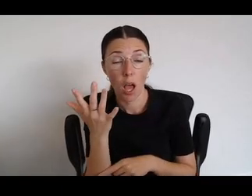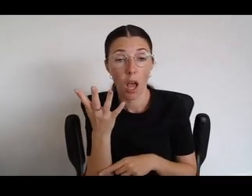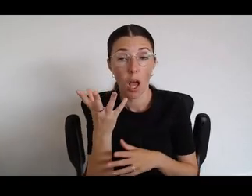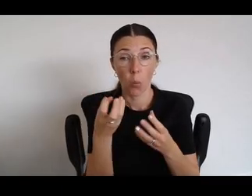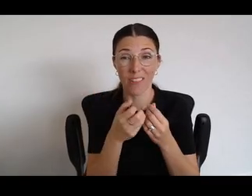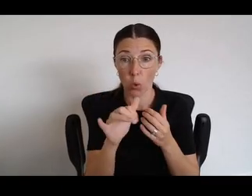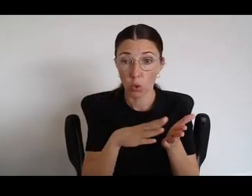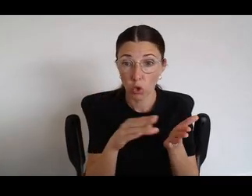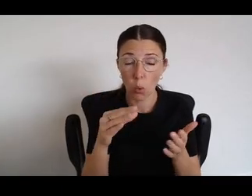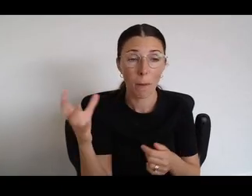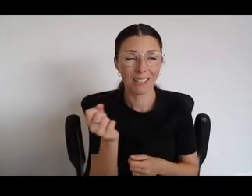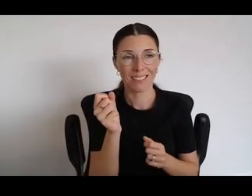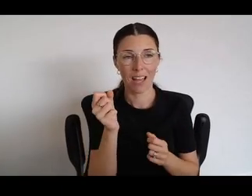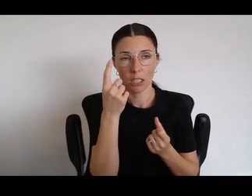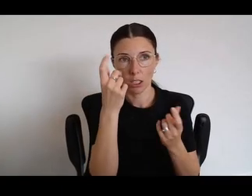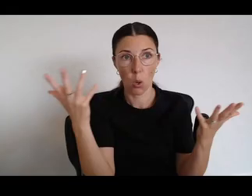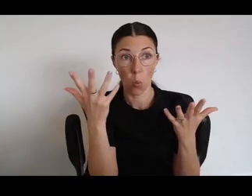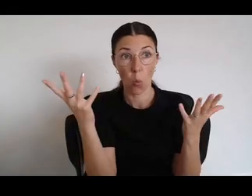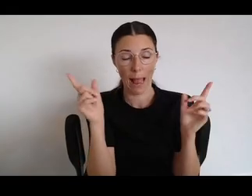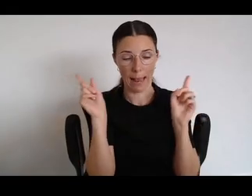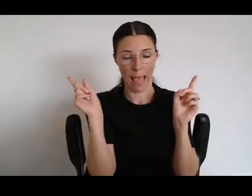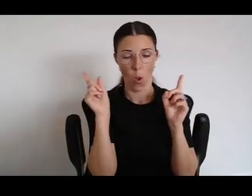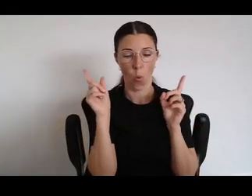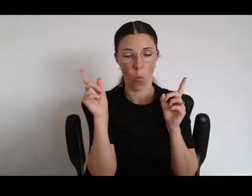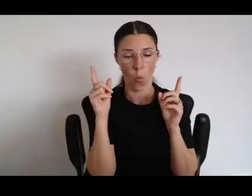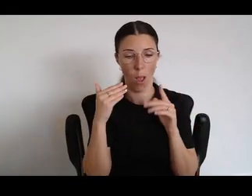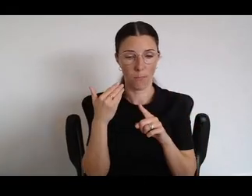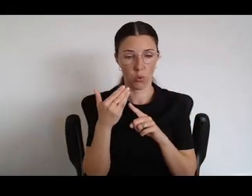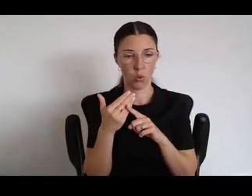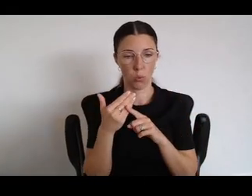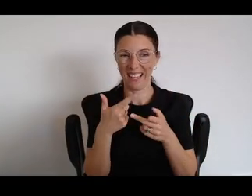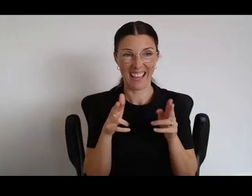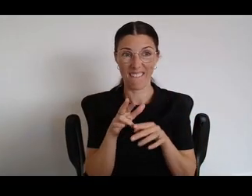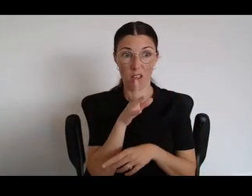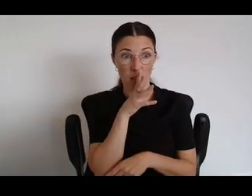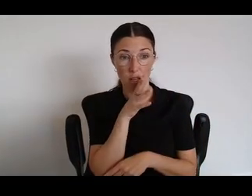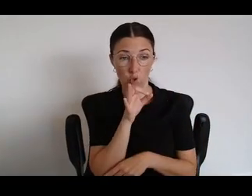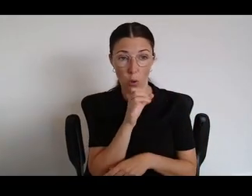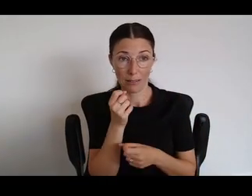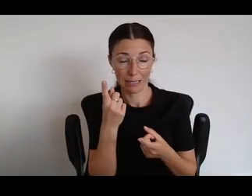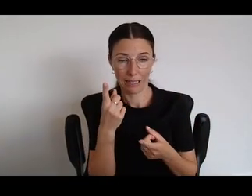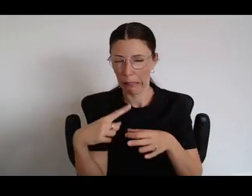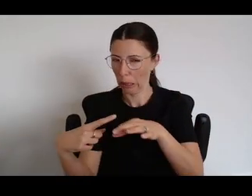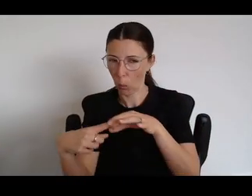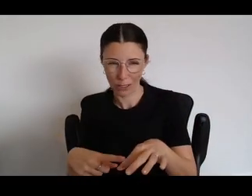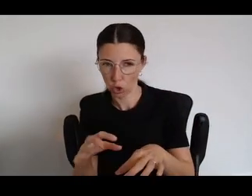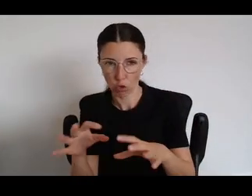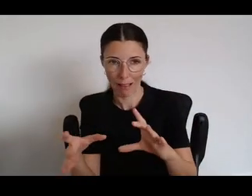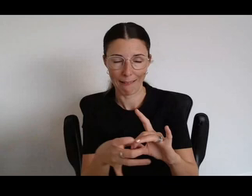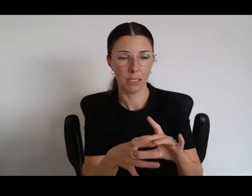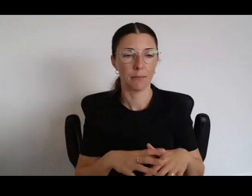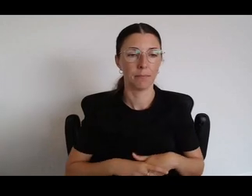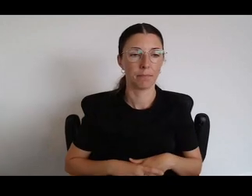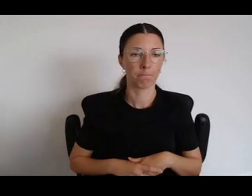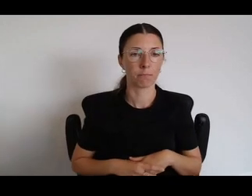need to understand where we are. Otherwise, these questions may not be completely relevant. So this is the